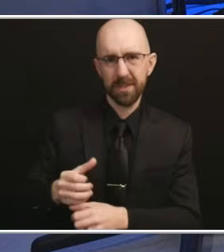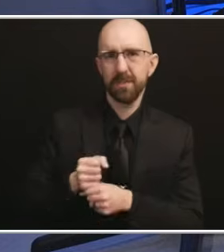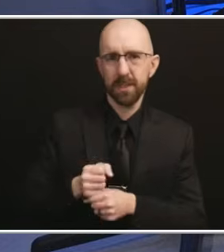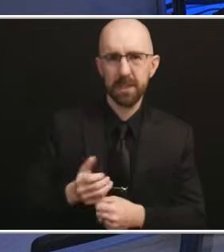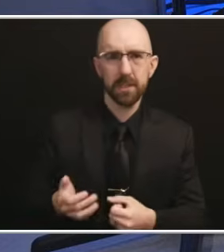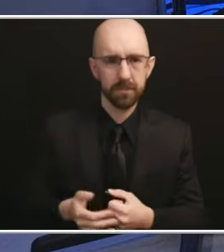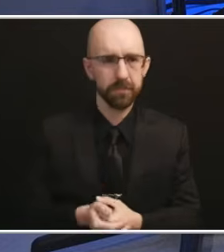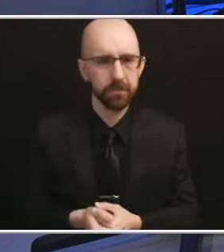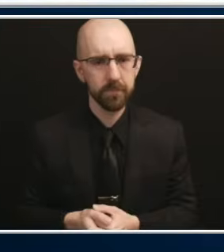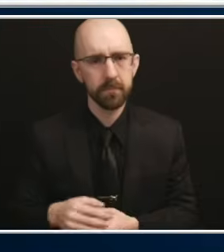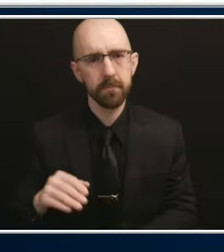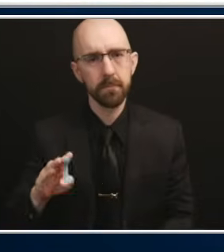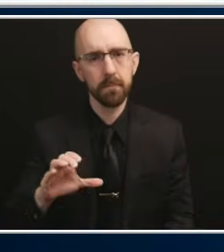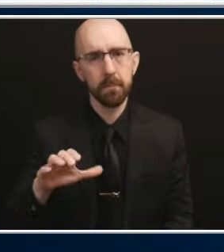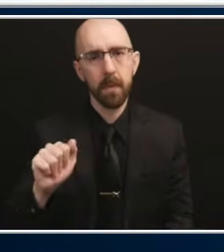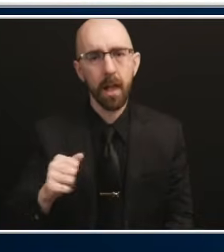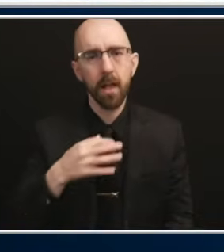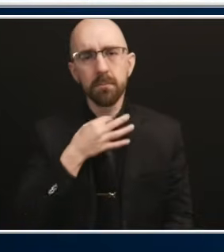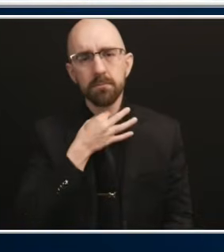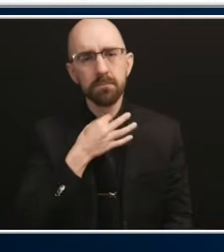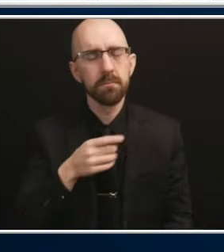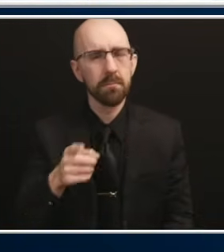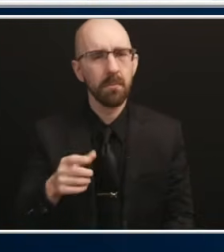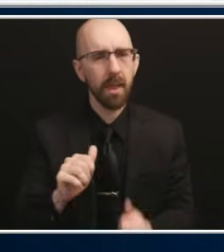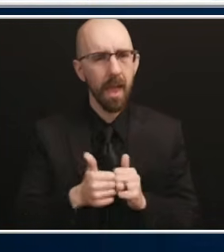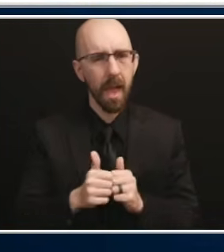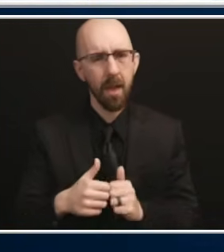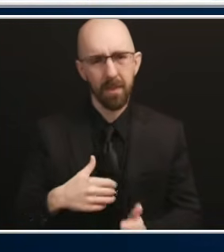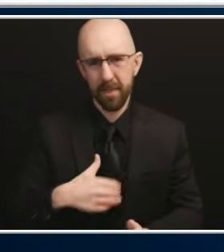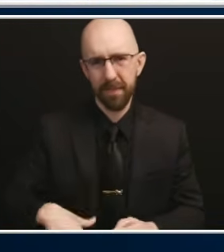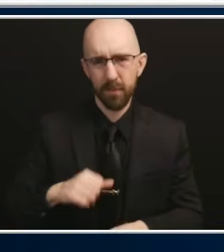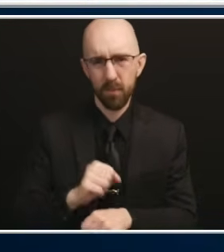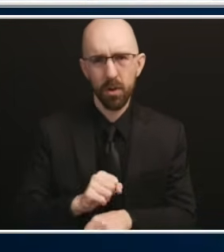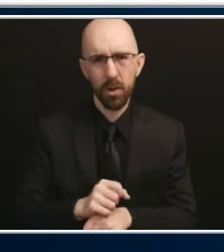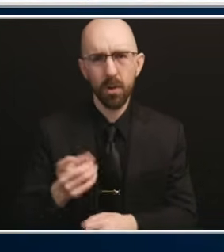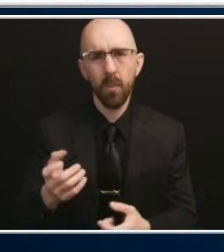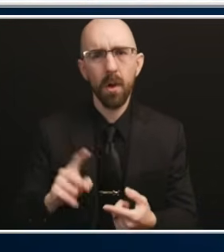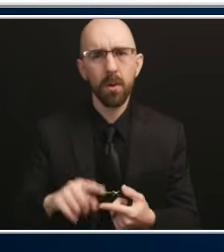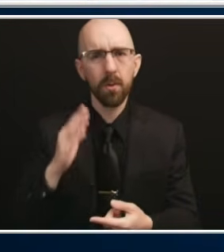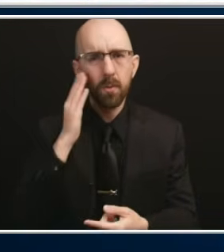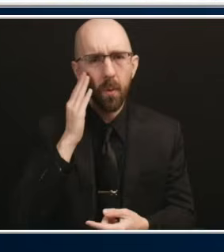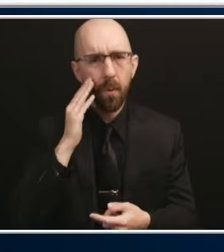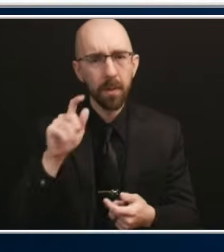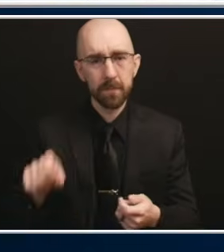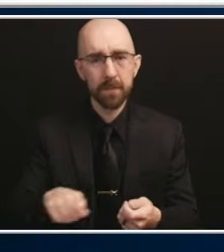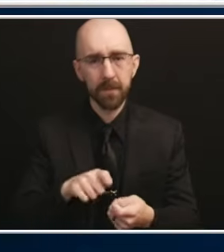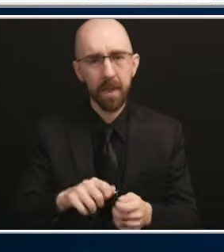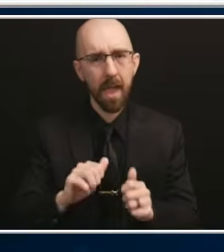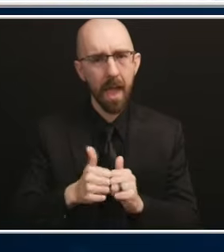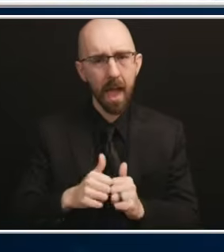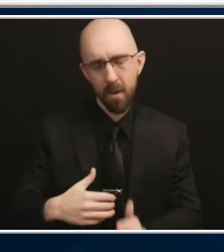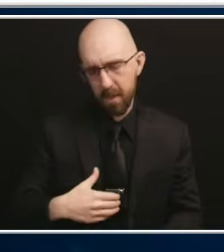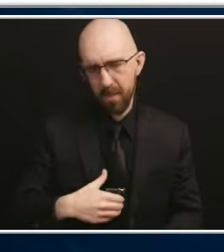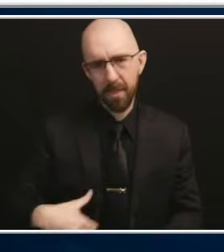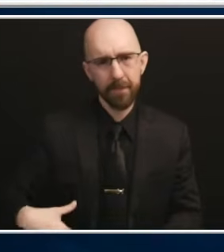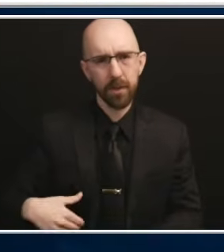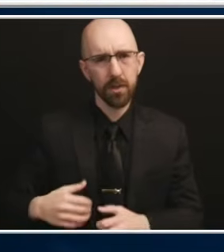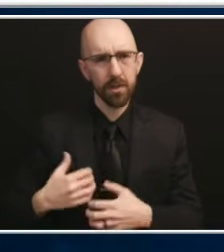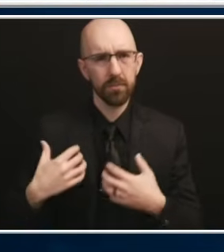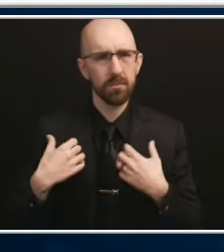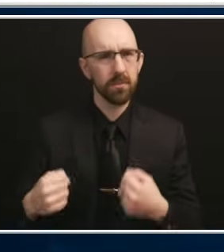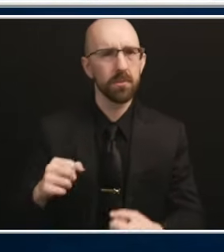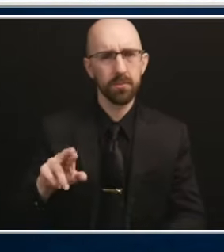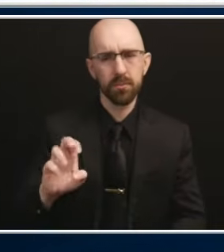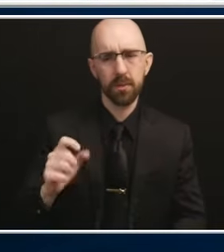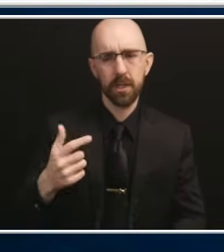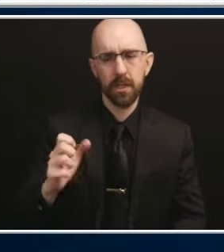Becca has a question, another question about how the liver works. She wants to know specifically, how does the liver regenerate after a donor gives